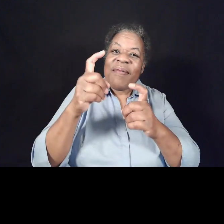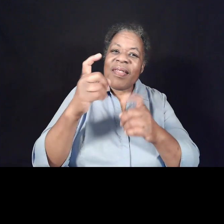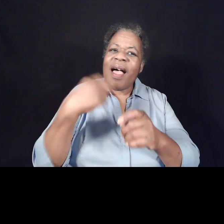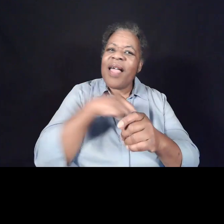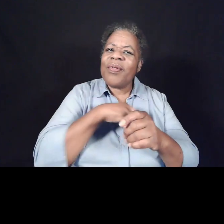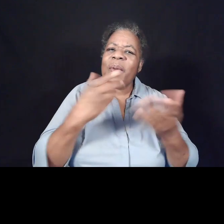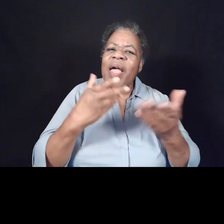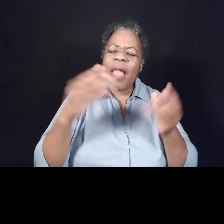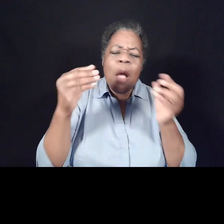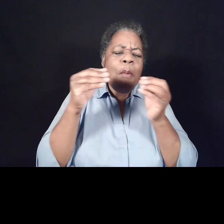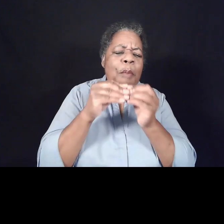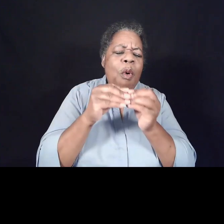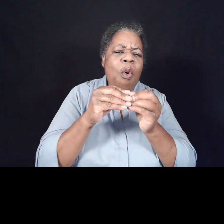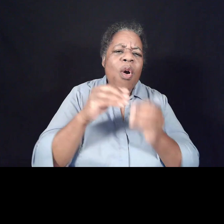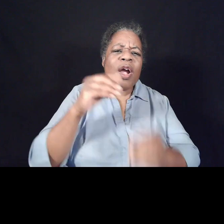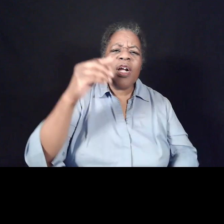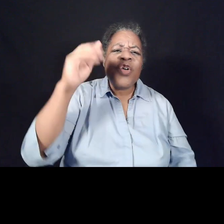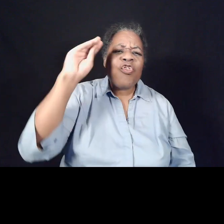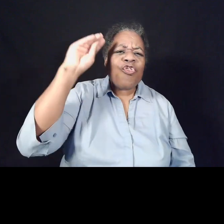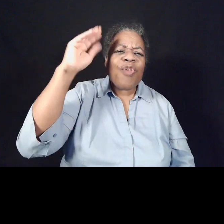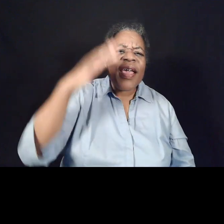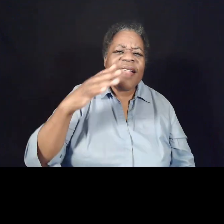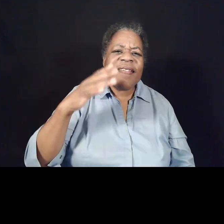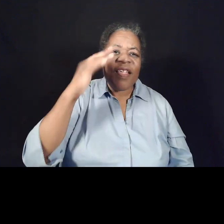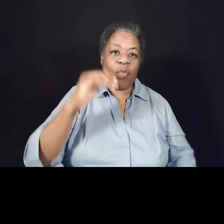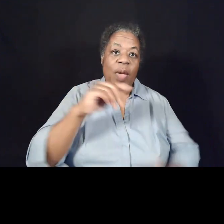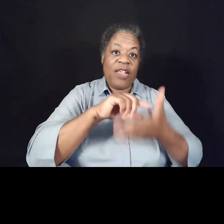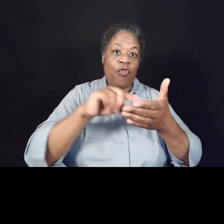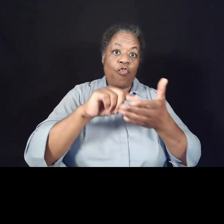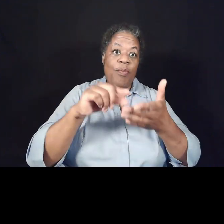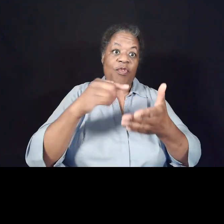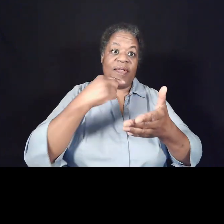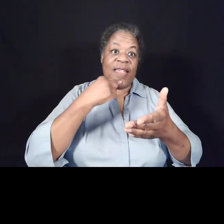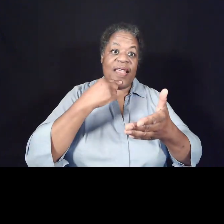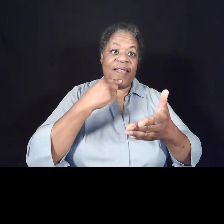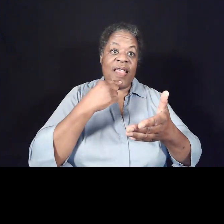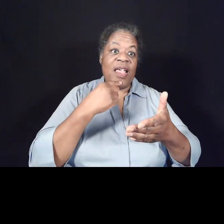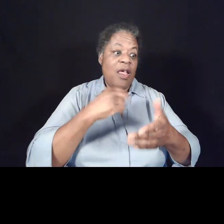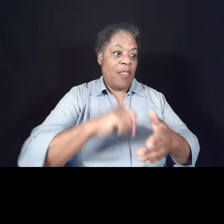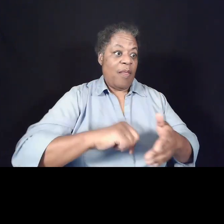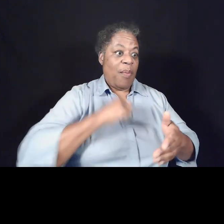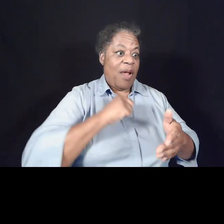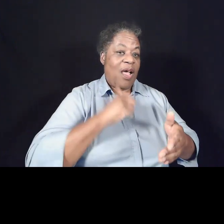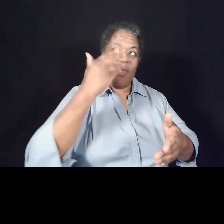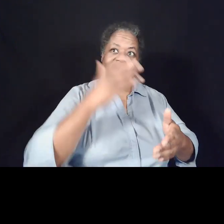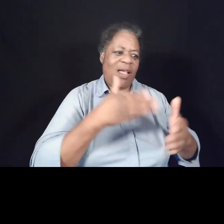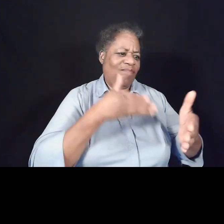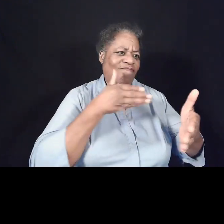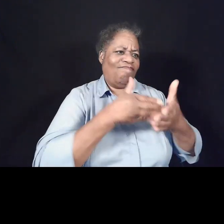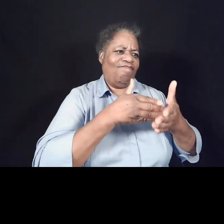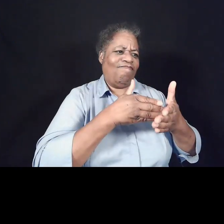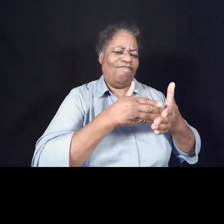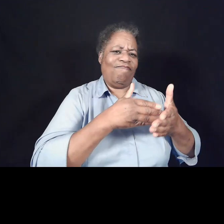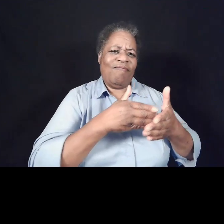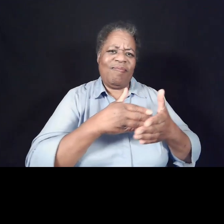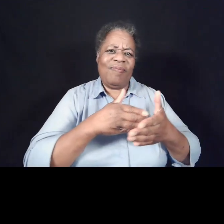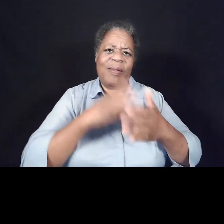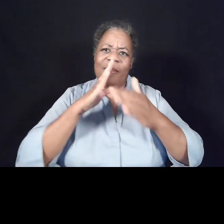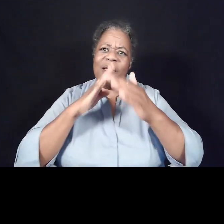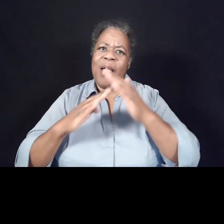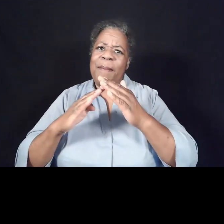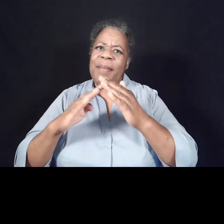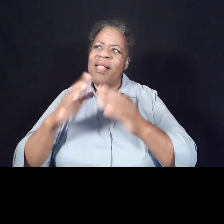grace. That is why Scripture says God opposes the proud, but shows favor to the humble." He gives